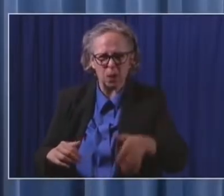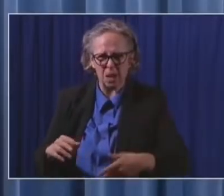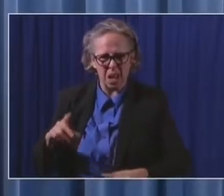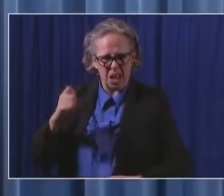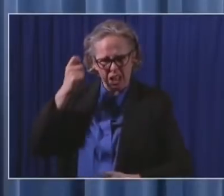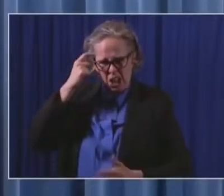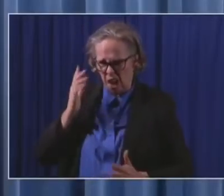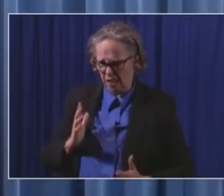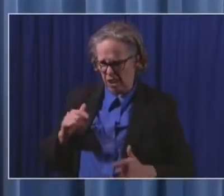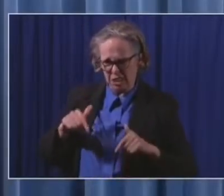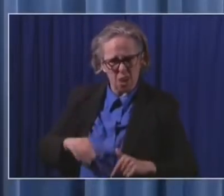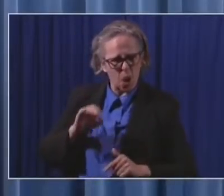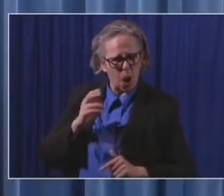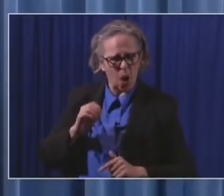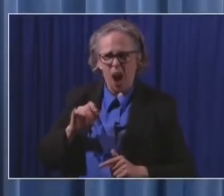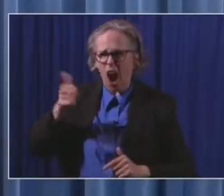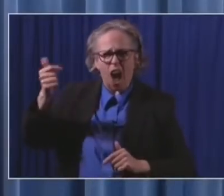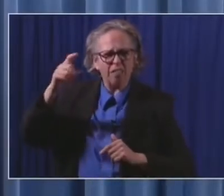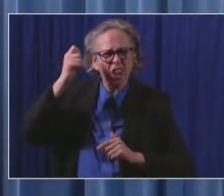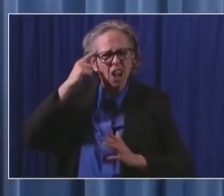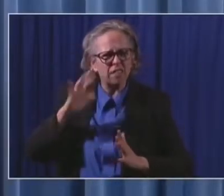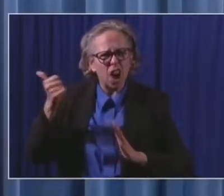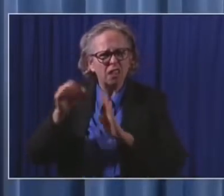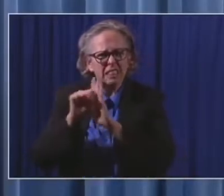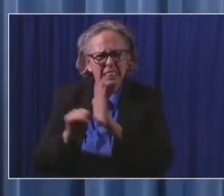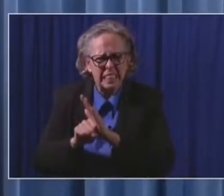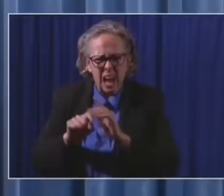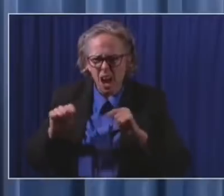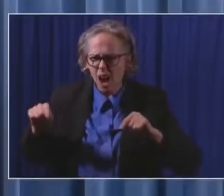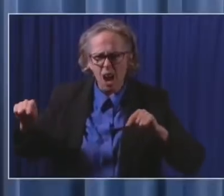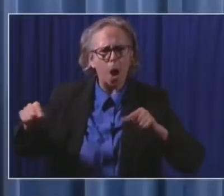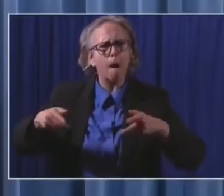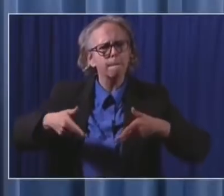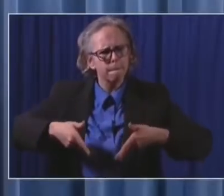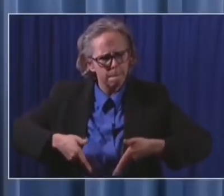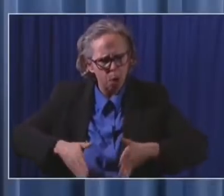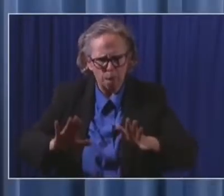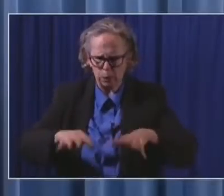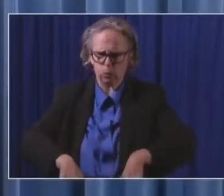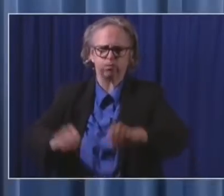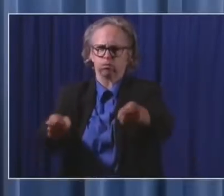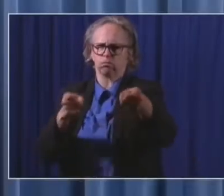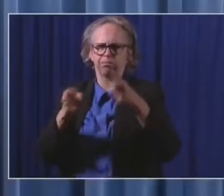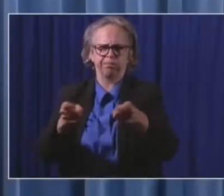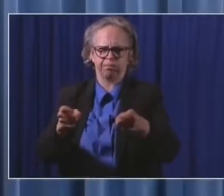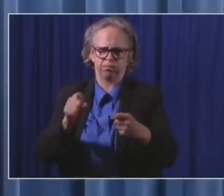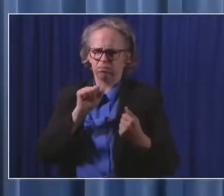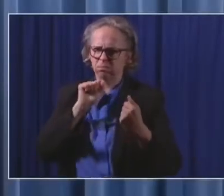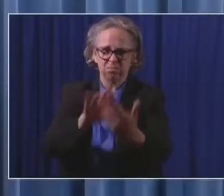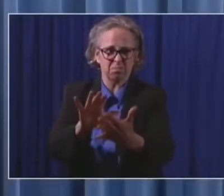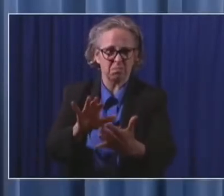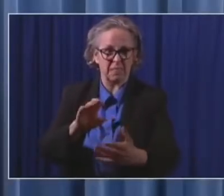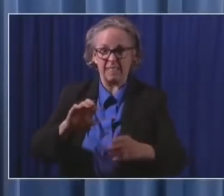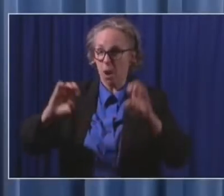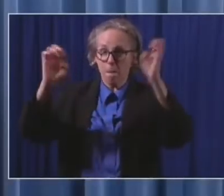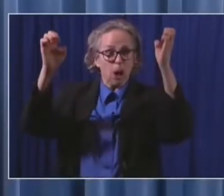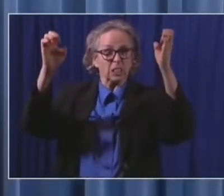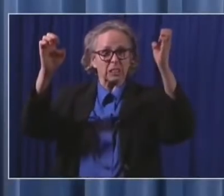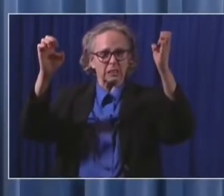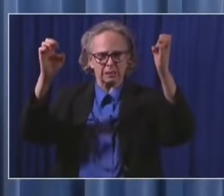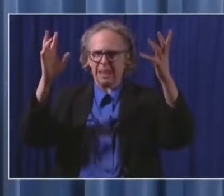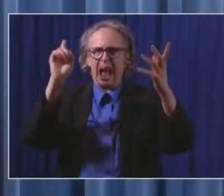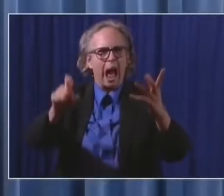crisis. Historically, governors in Ohio and other states have been